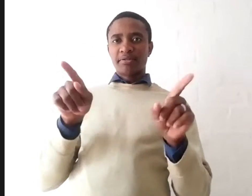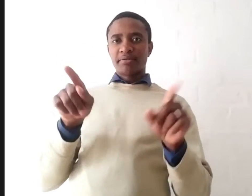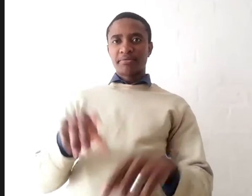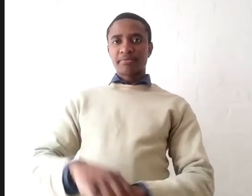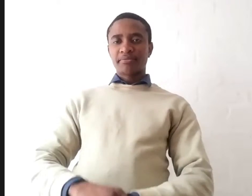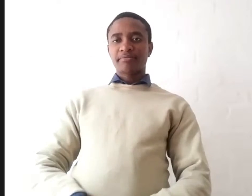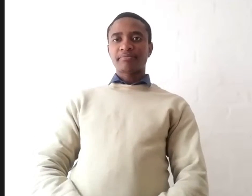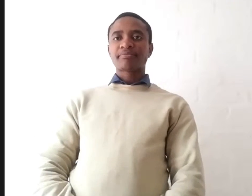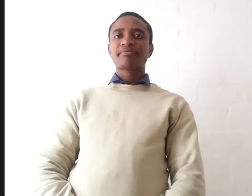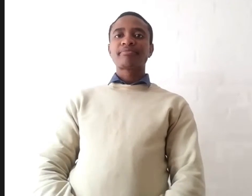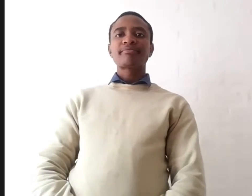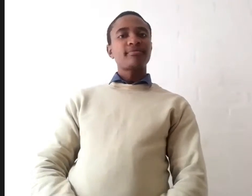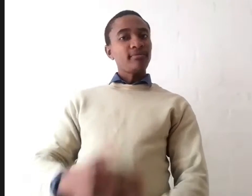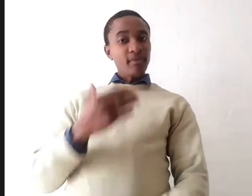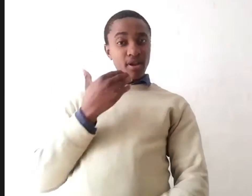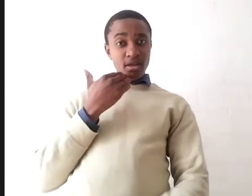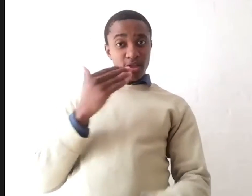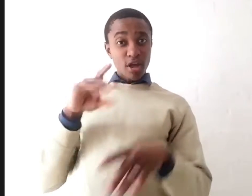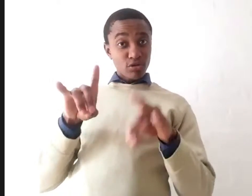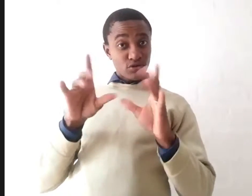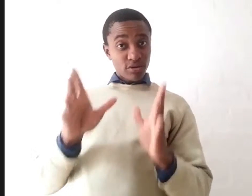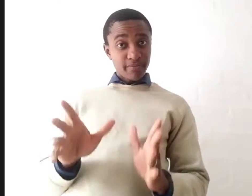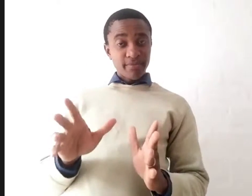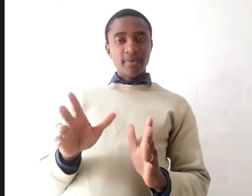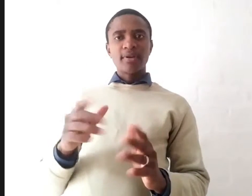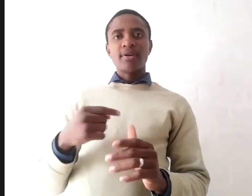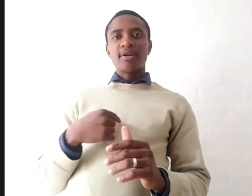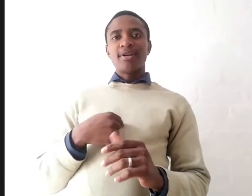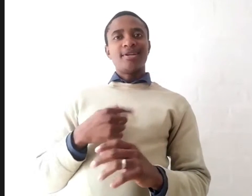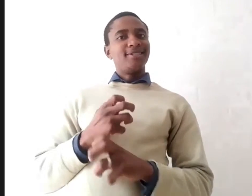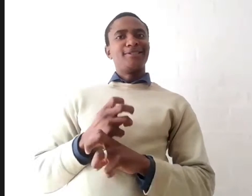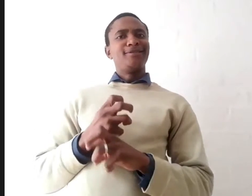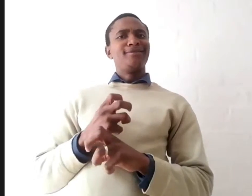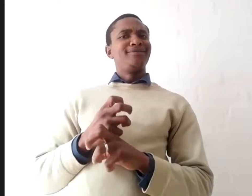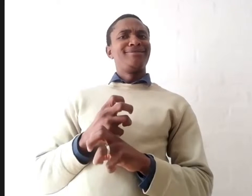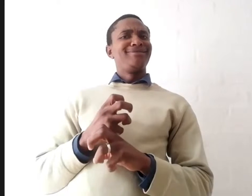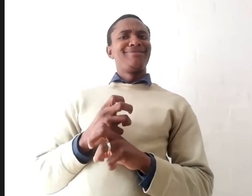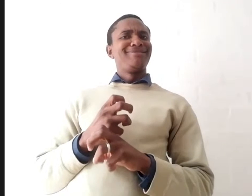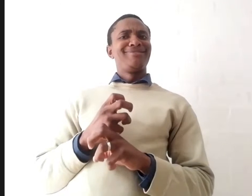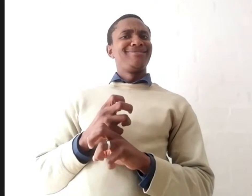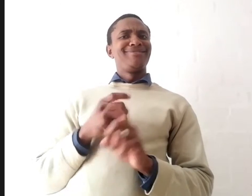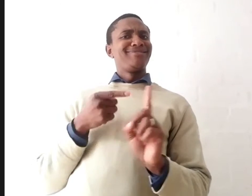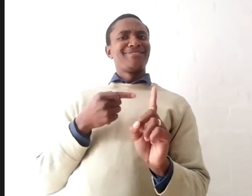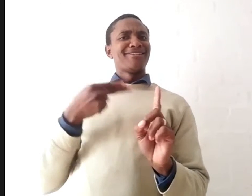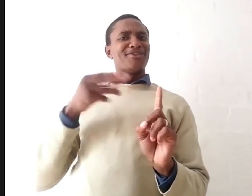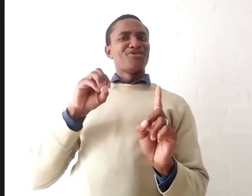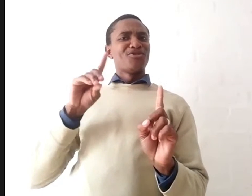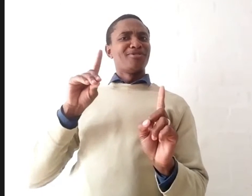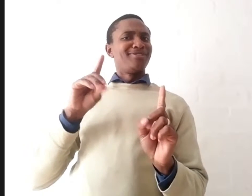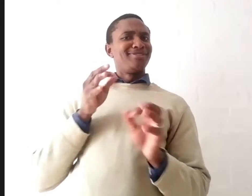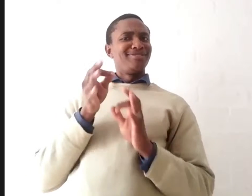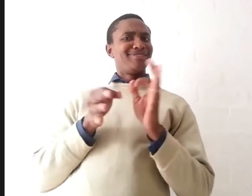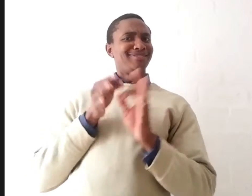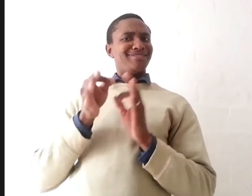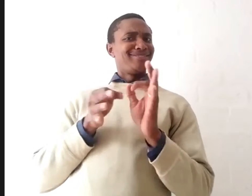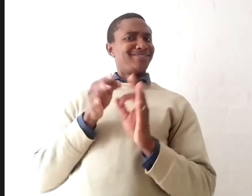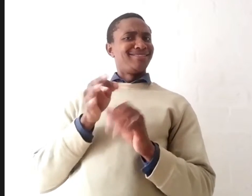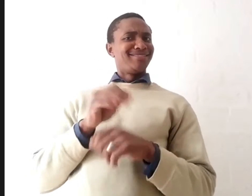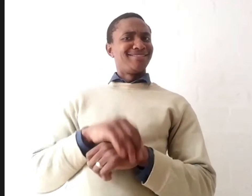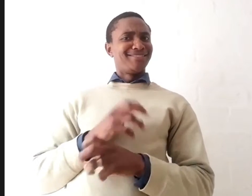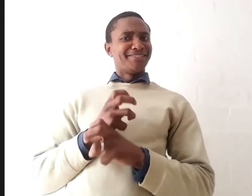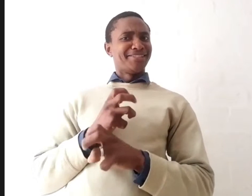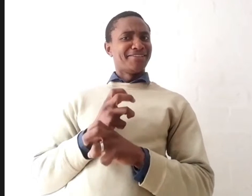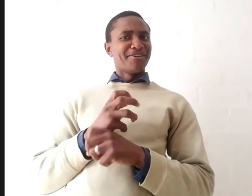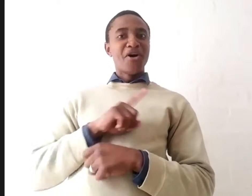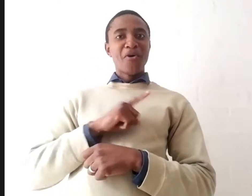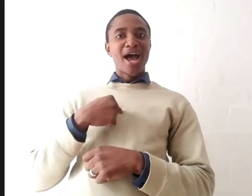Thank you, Chair. Thank you very much. Now, I'm going to find it very difficult after the HOD has already made his remarks in this regard, because I thought